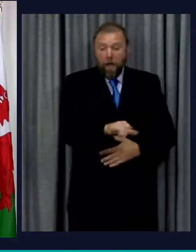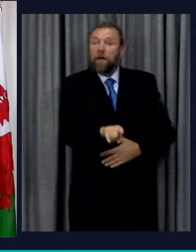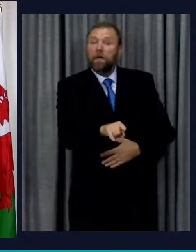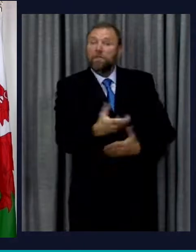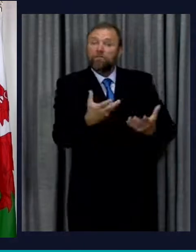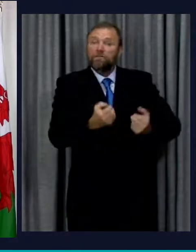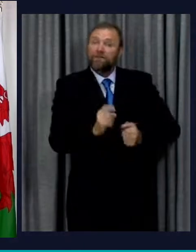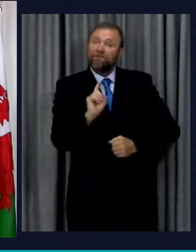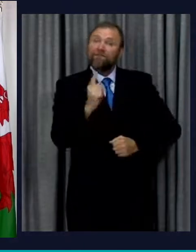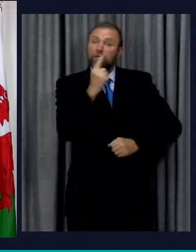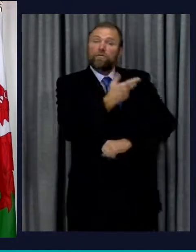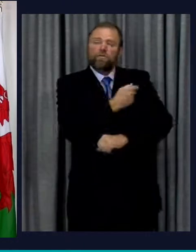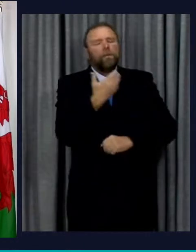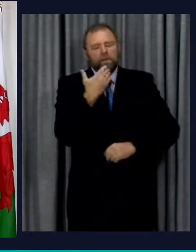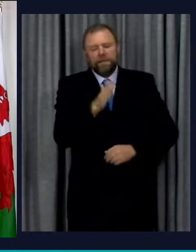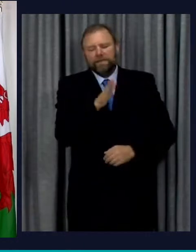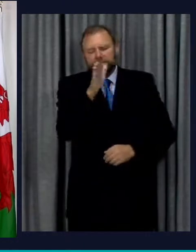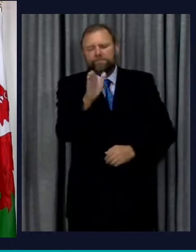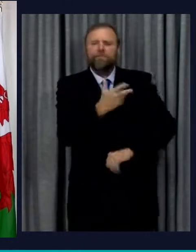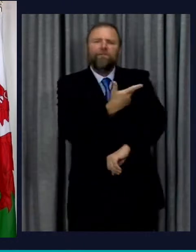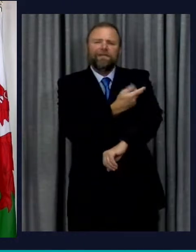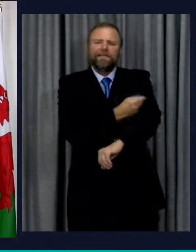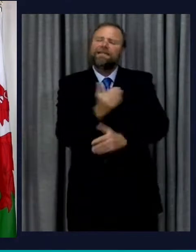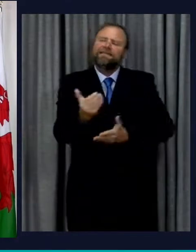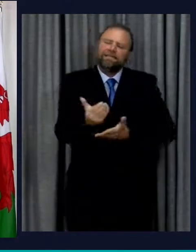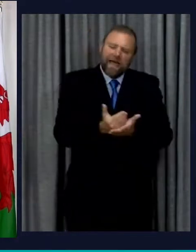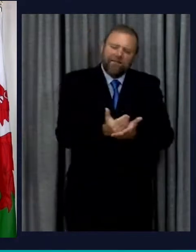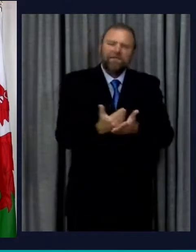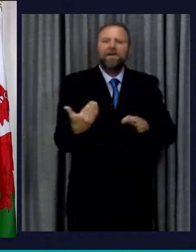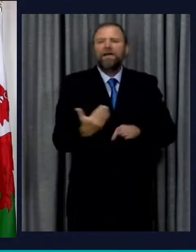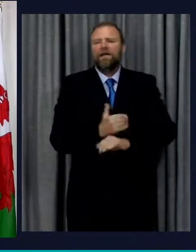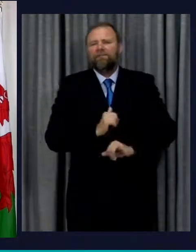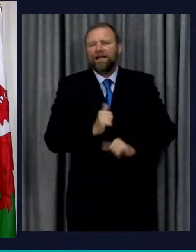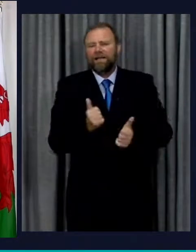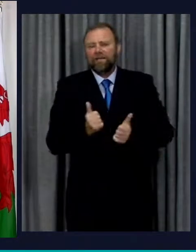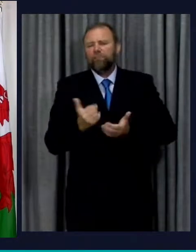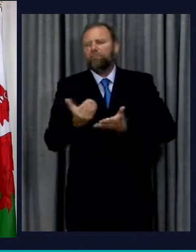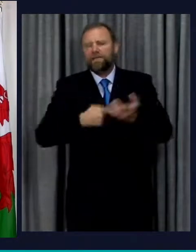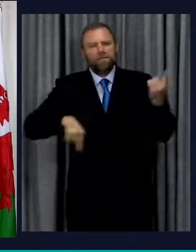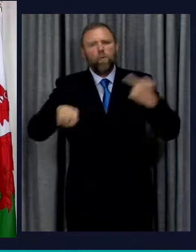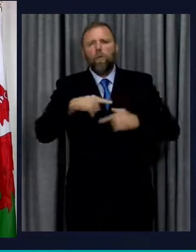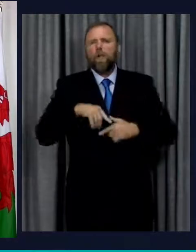please do get your vaccination. It's safe and it's effective, and it will help to protect all of us.